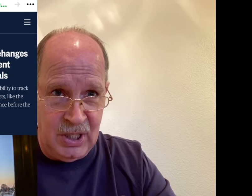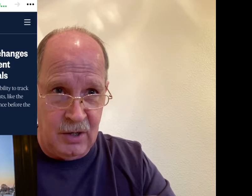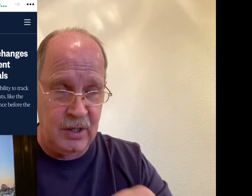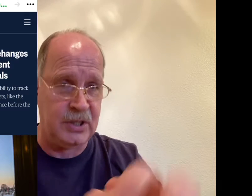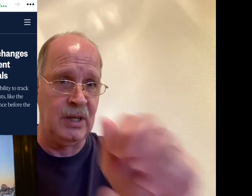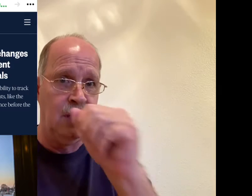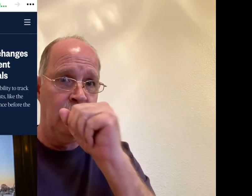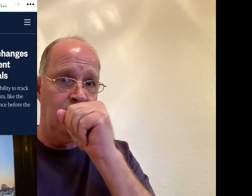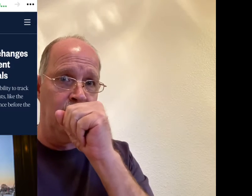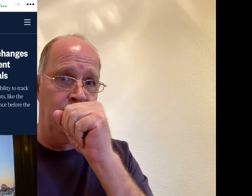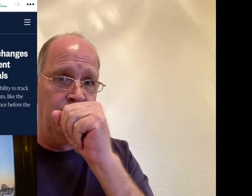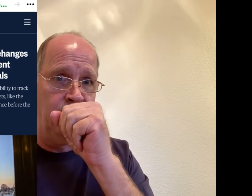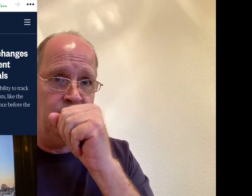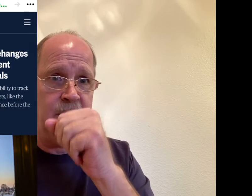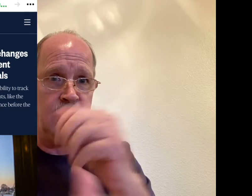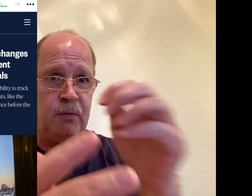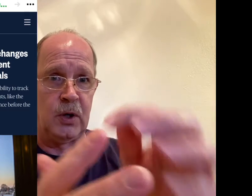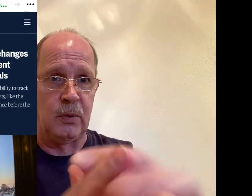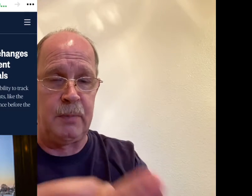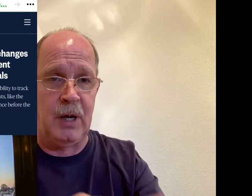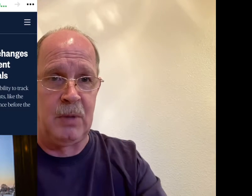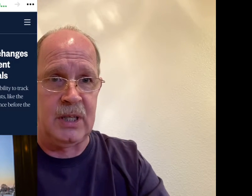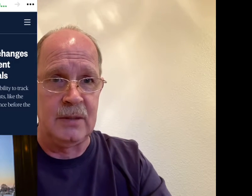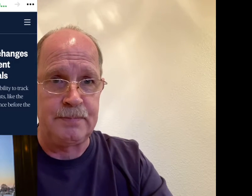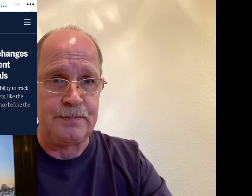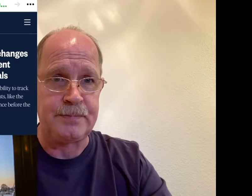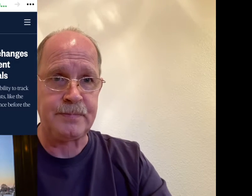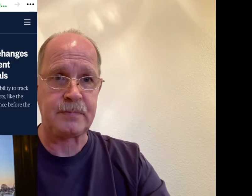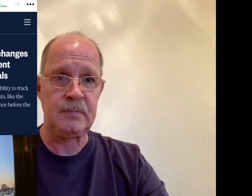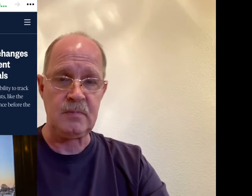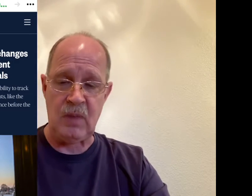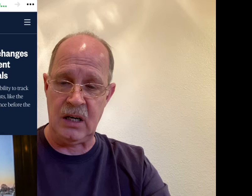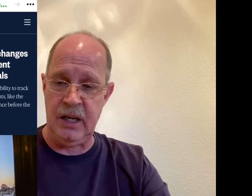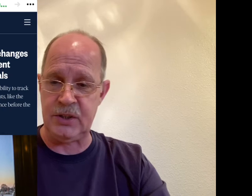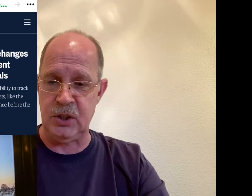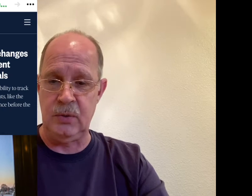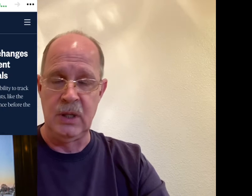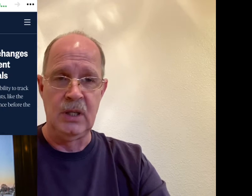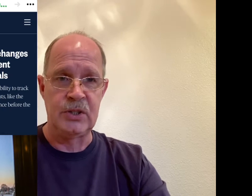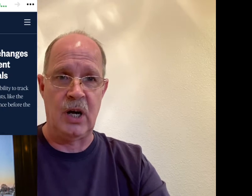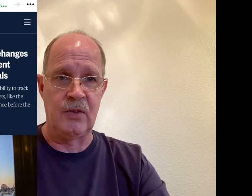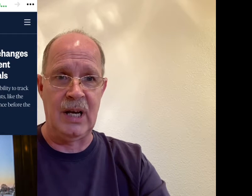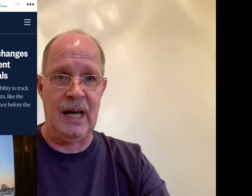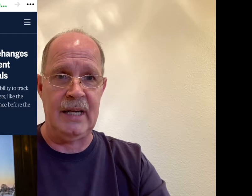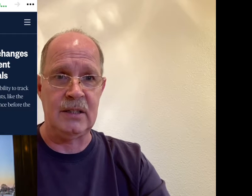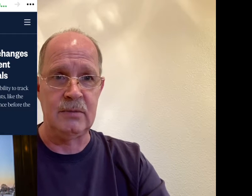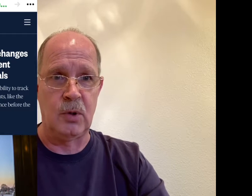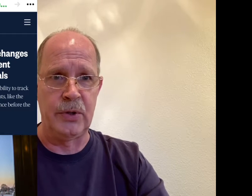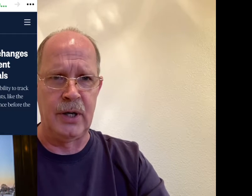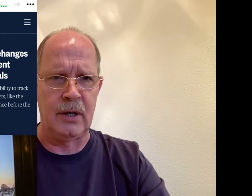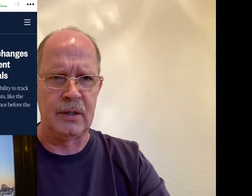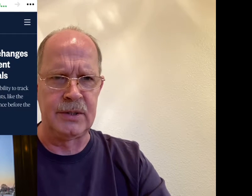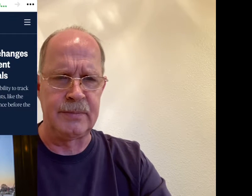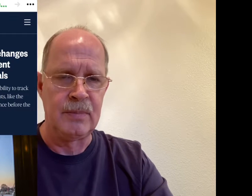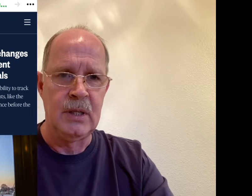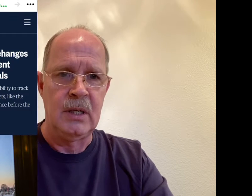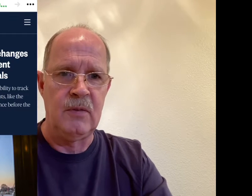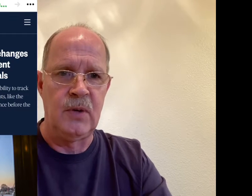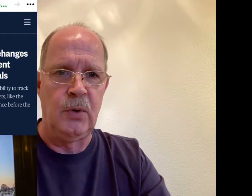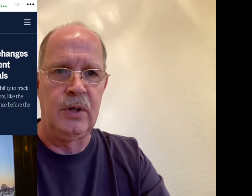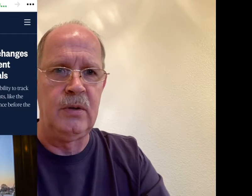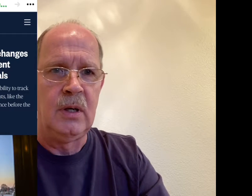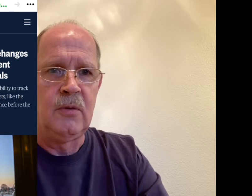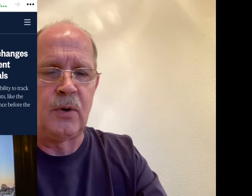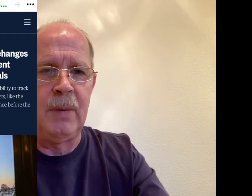domestic terrorists if you're a Republican. Unless you saw the light or the darkness